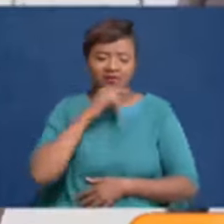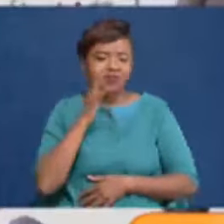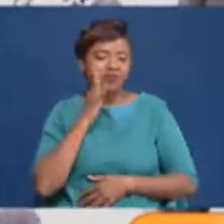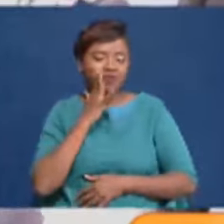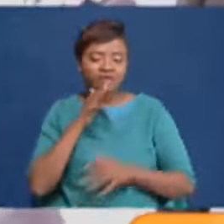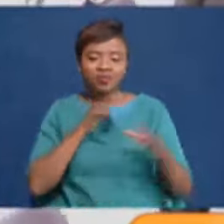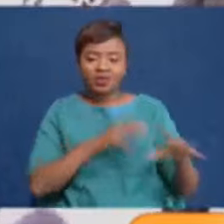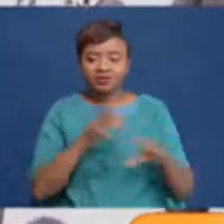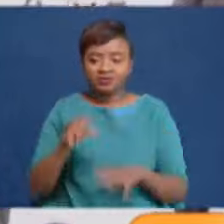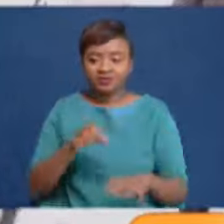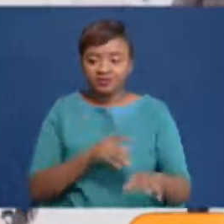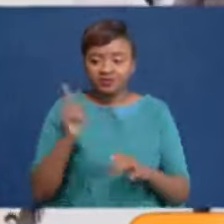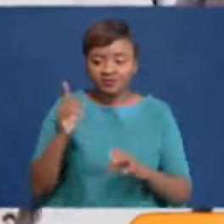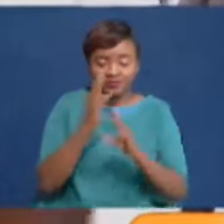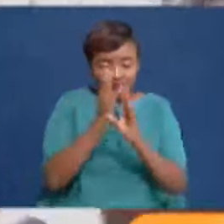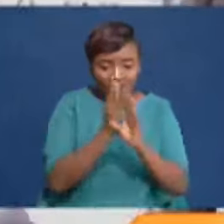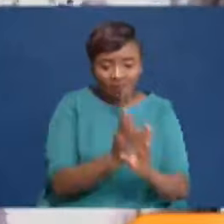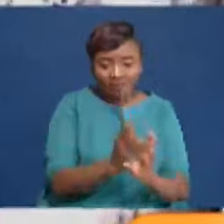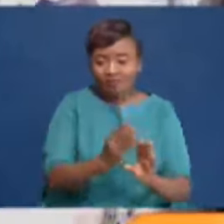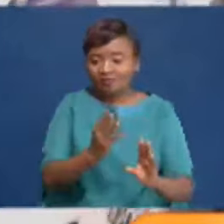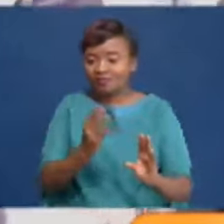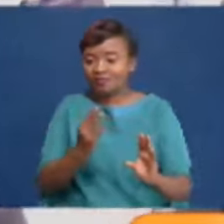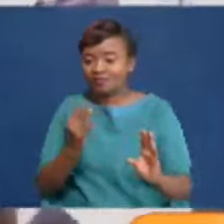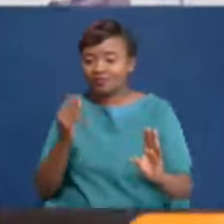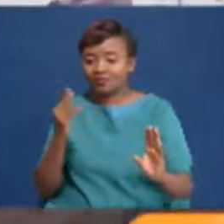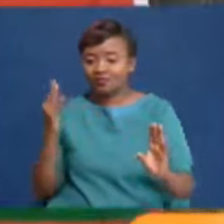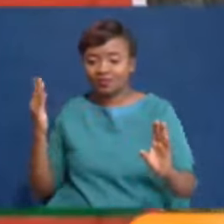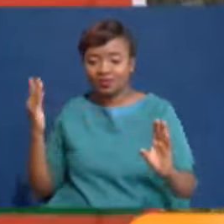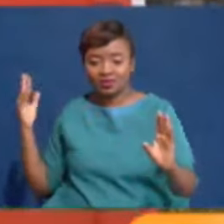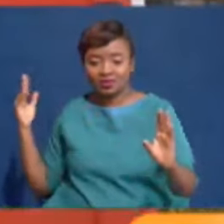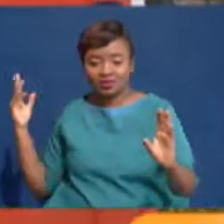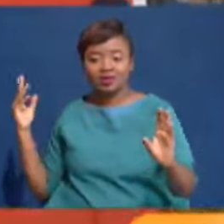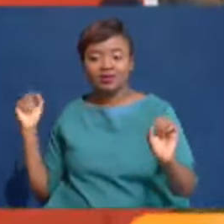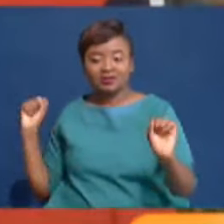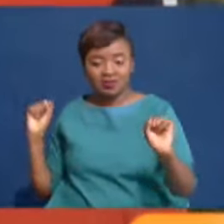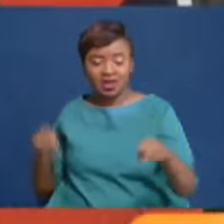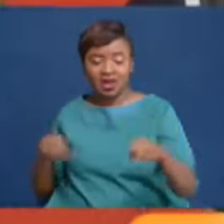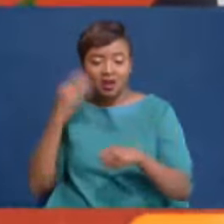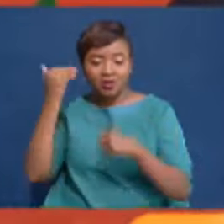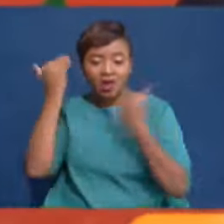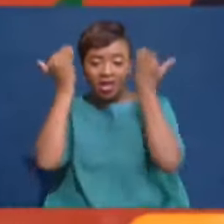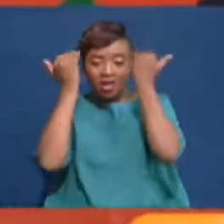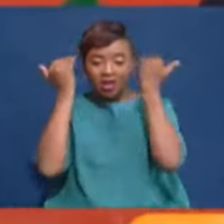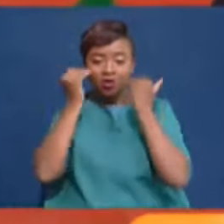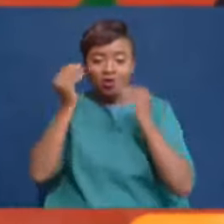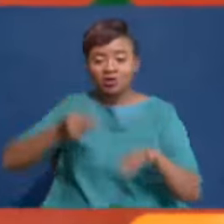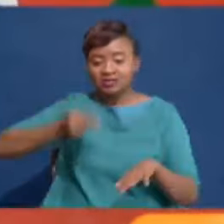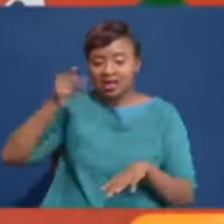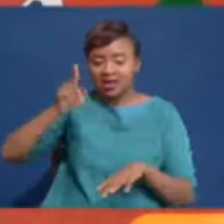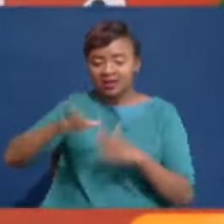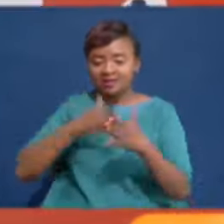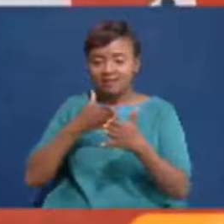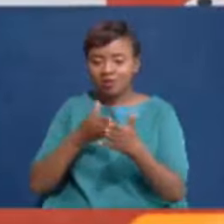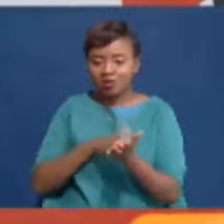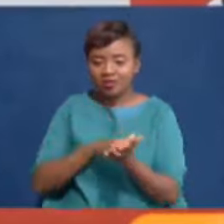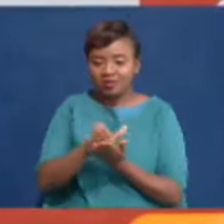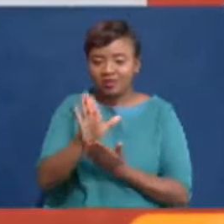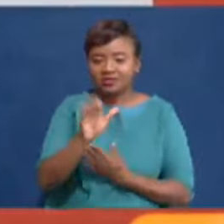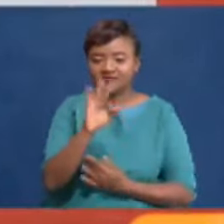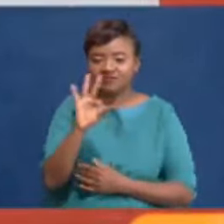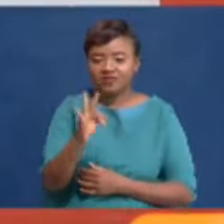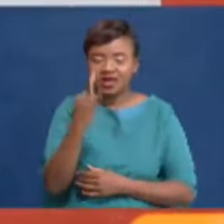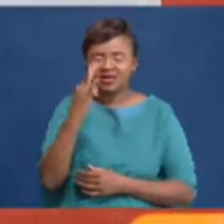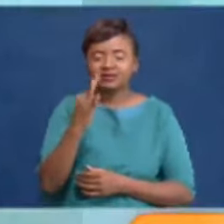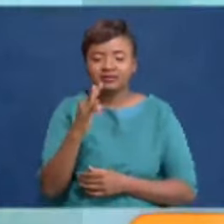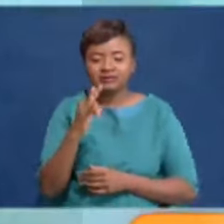The queues might only get longer as the High Court threw brakes on the printing of the third generation ID cards, popularly